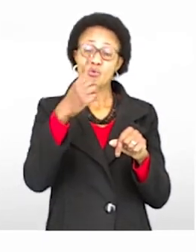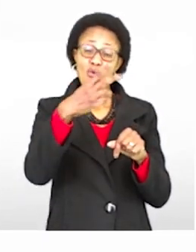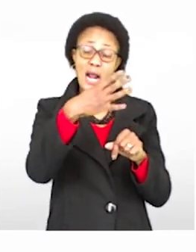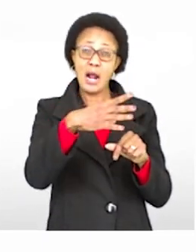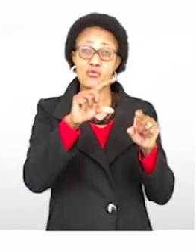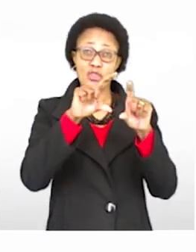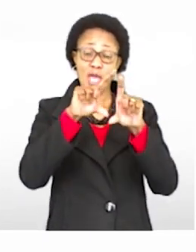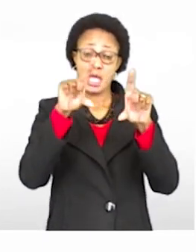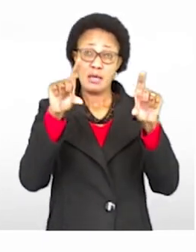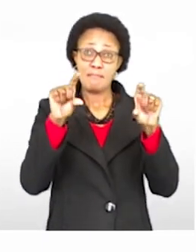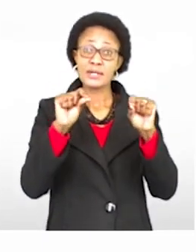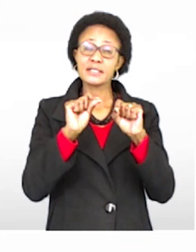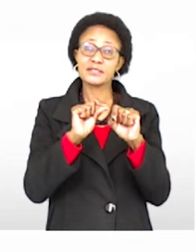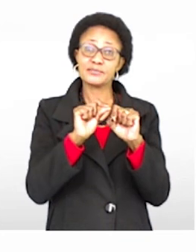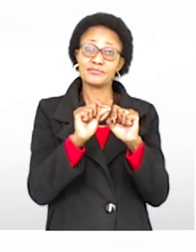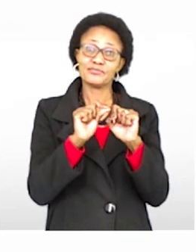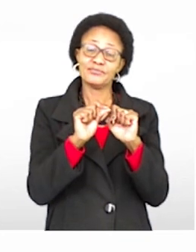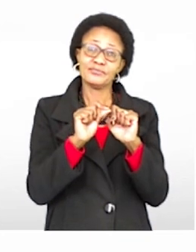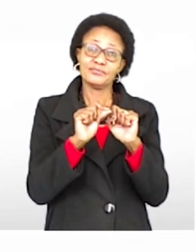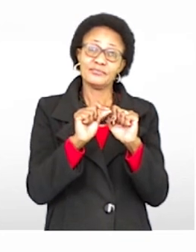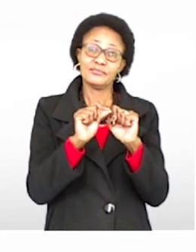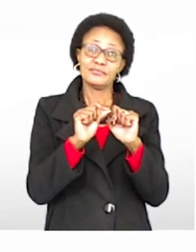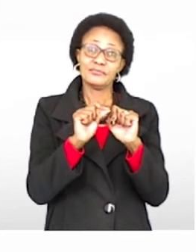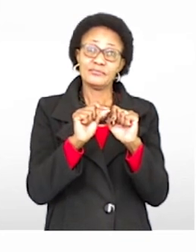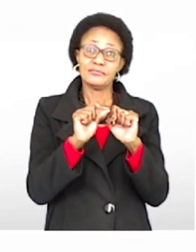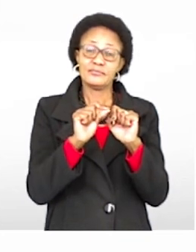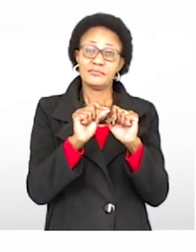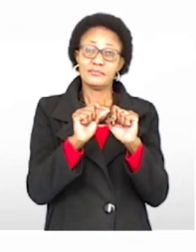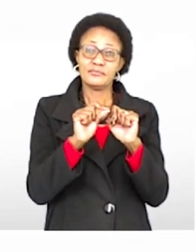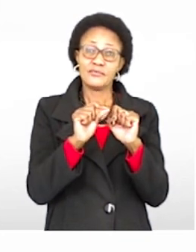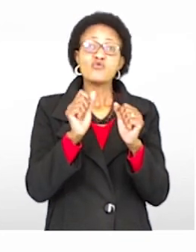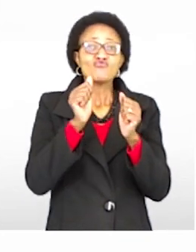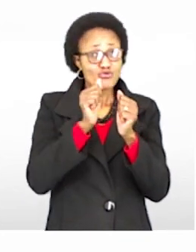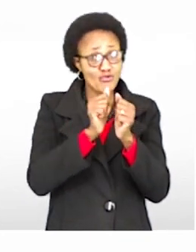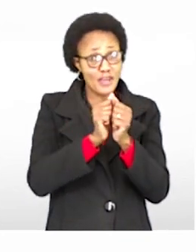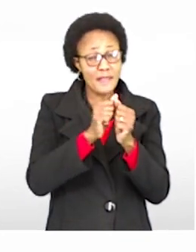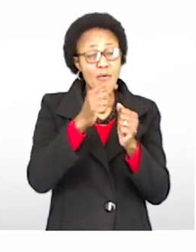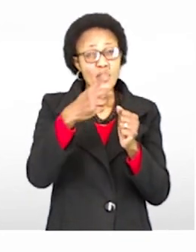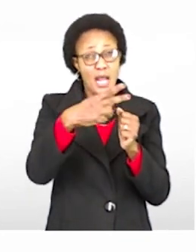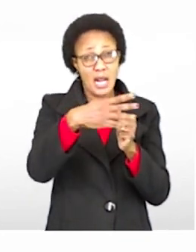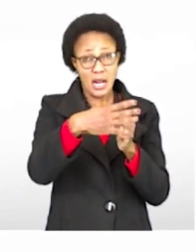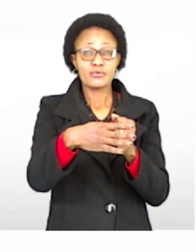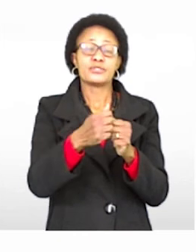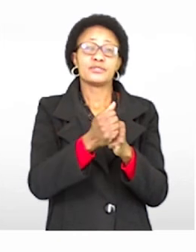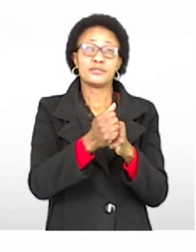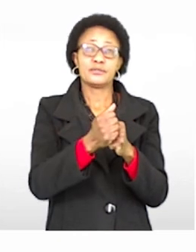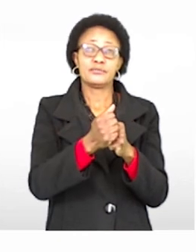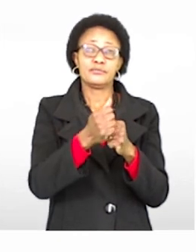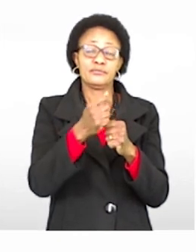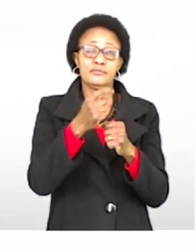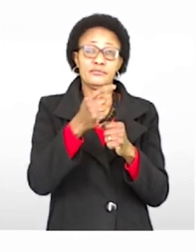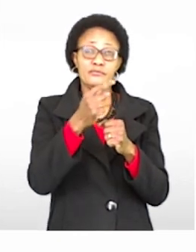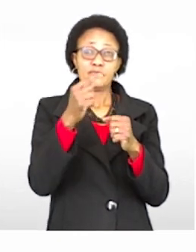down. Let's count them for him. And I want us to count together and point to the bricks. Are